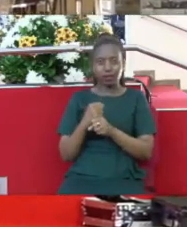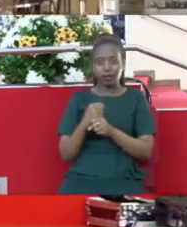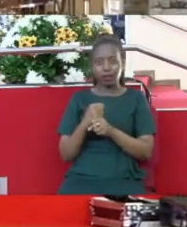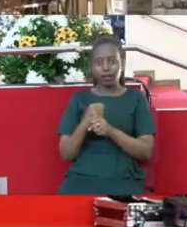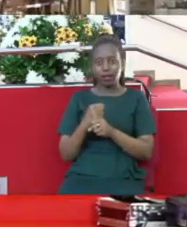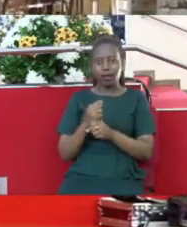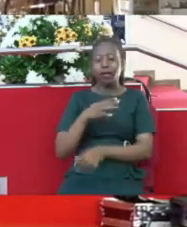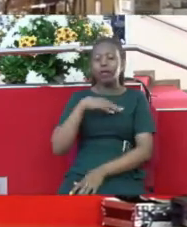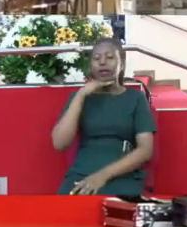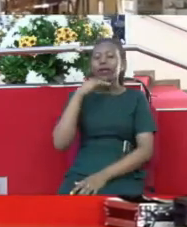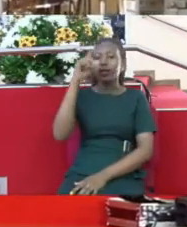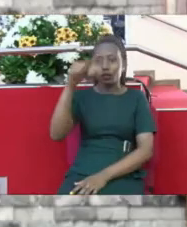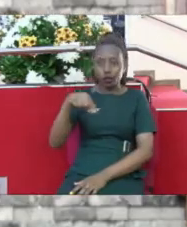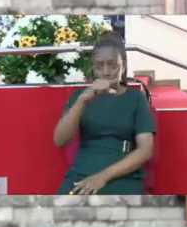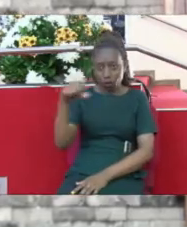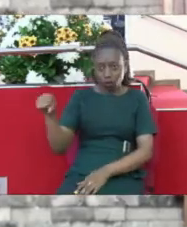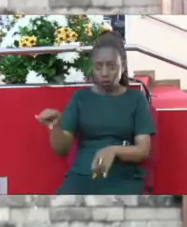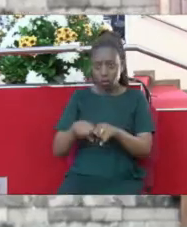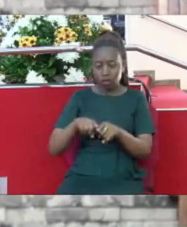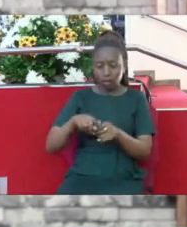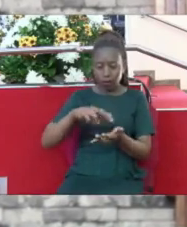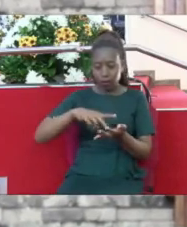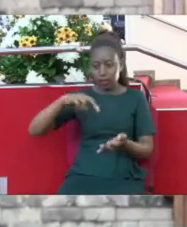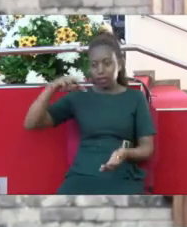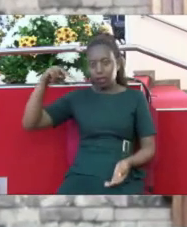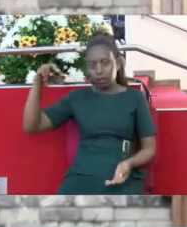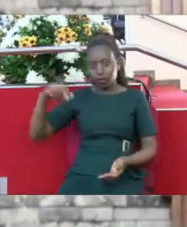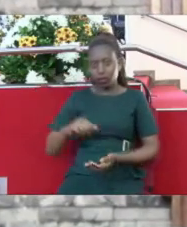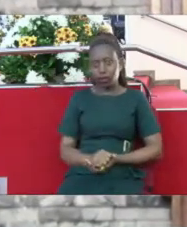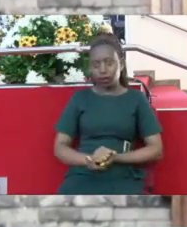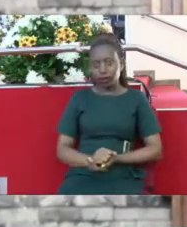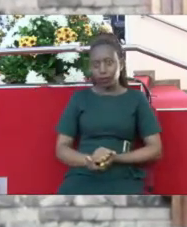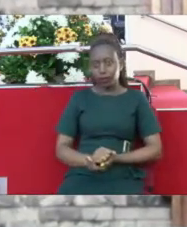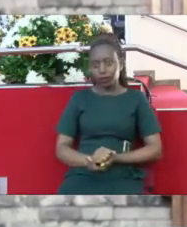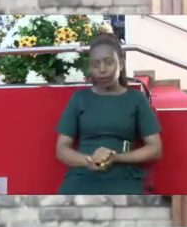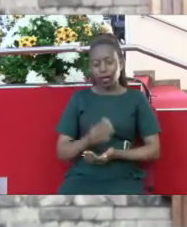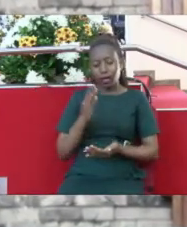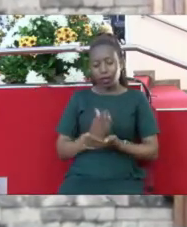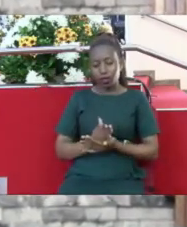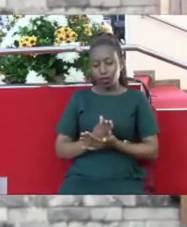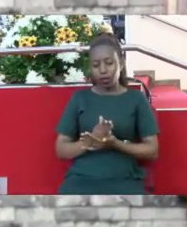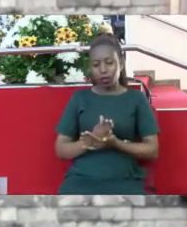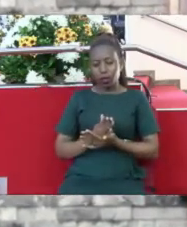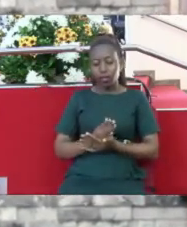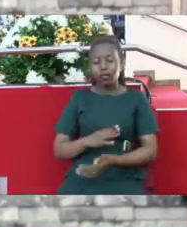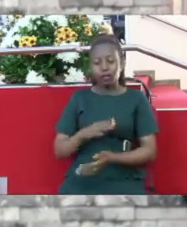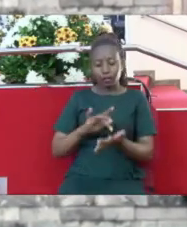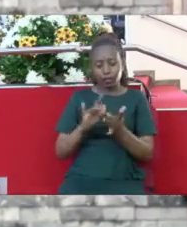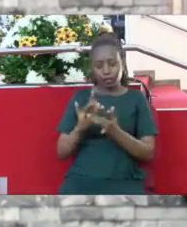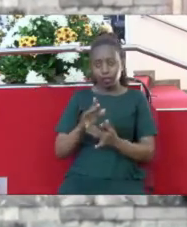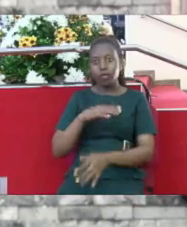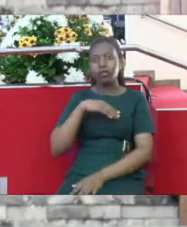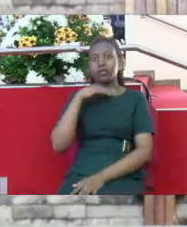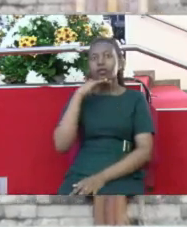death on the cross and the resurrection. Kufa msalabani na kufufuka. And that the fact that he died and resurrected, he is